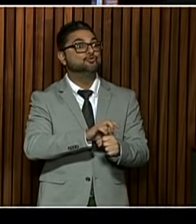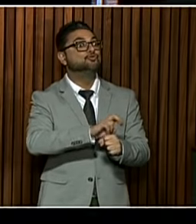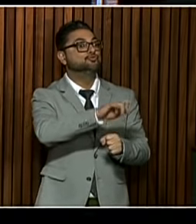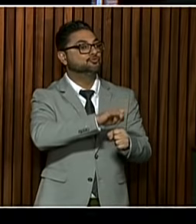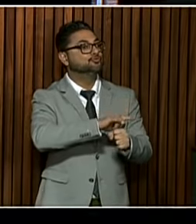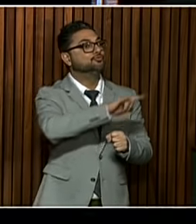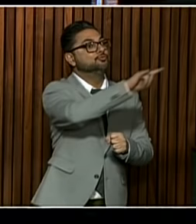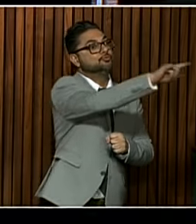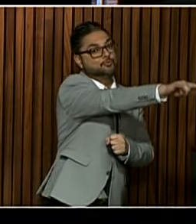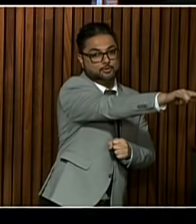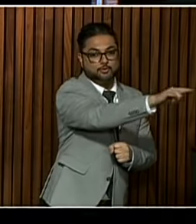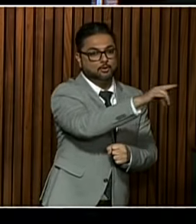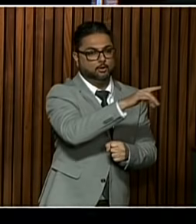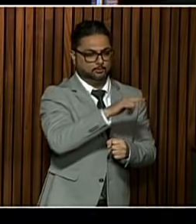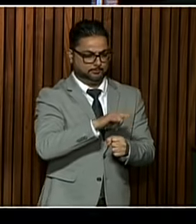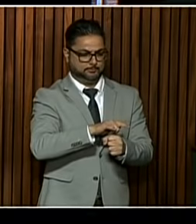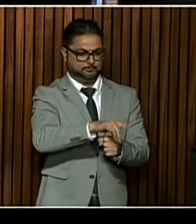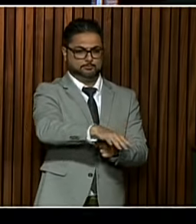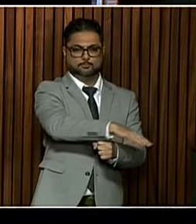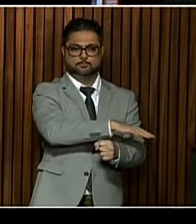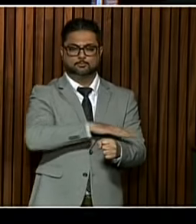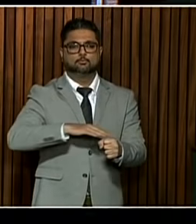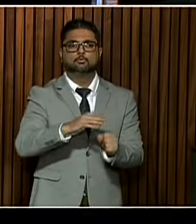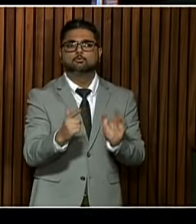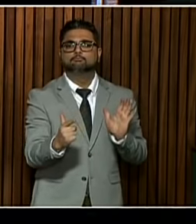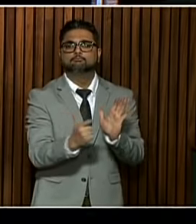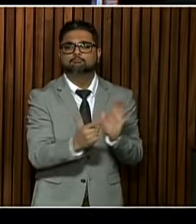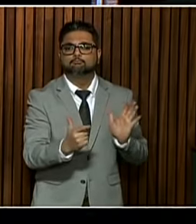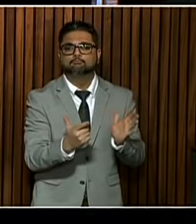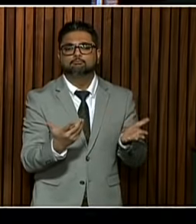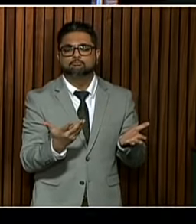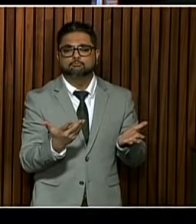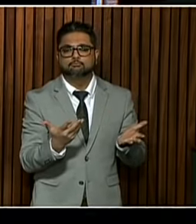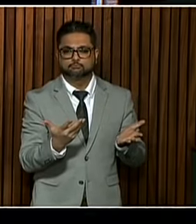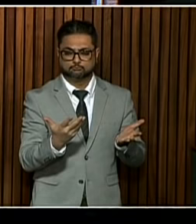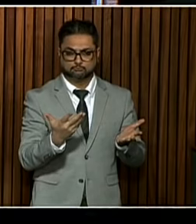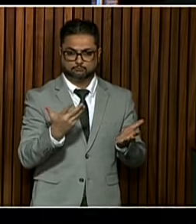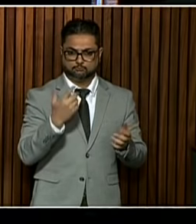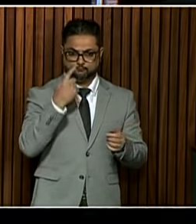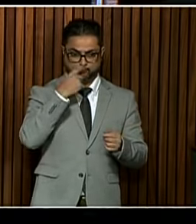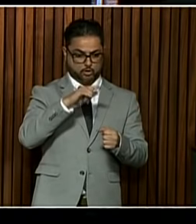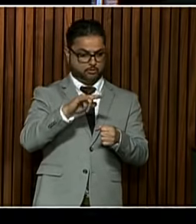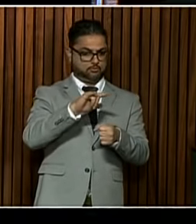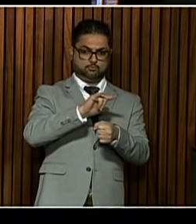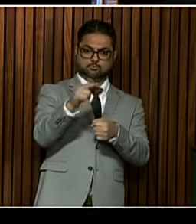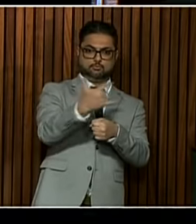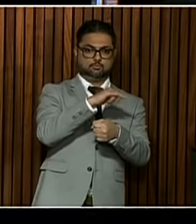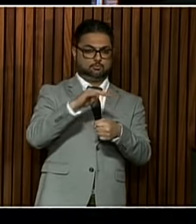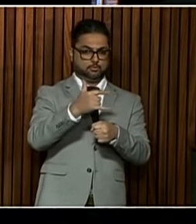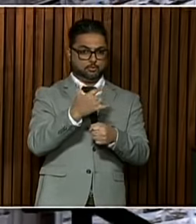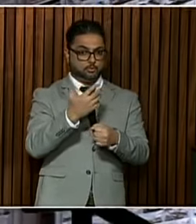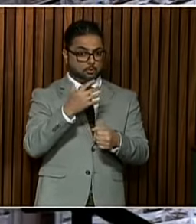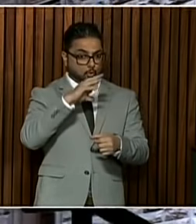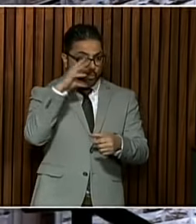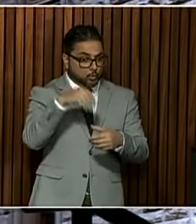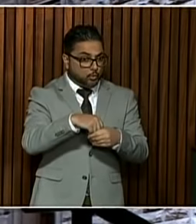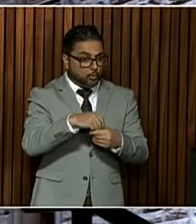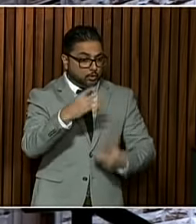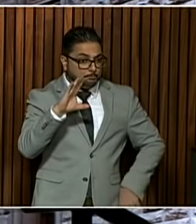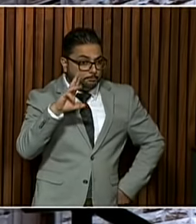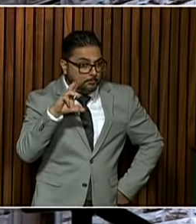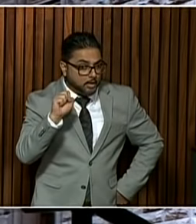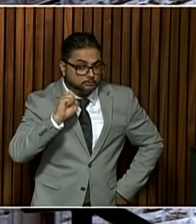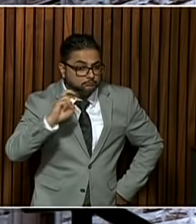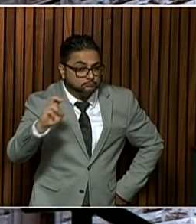travel, because the ban currently only includes trains and flights? Because the federal government did